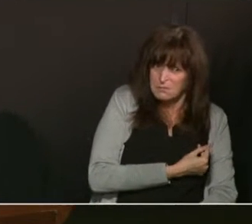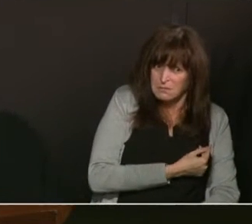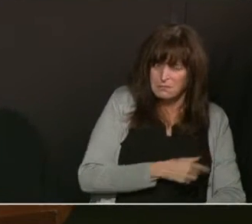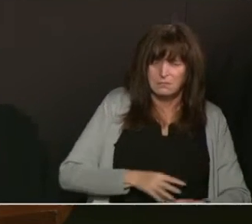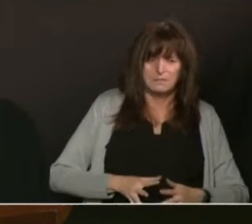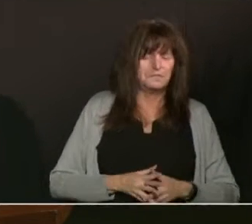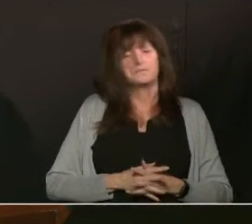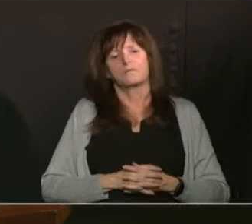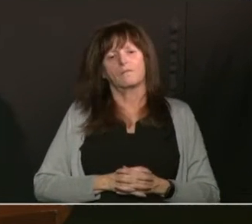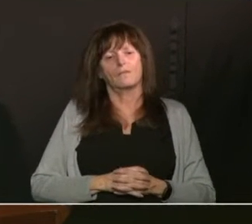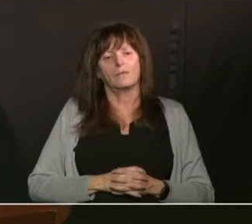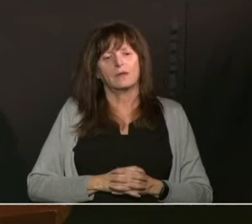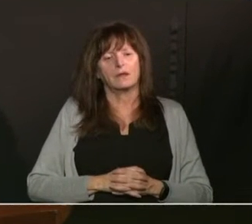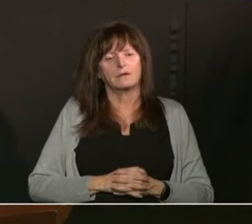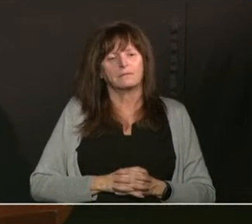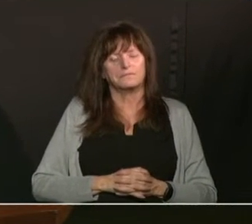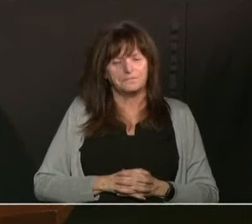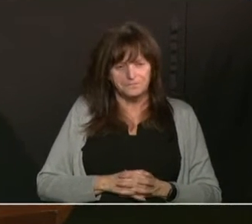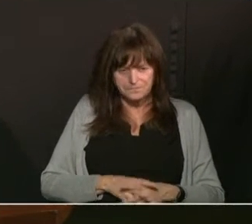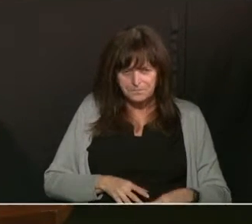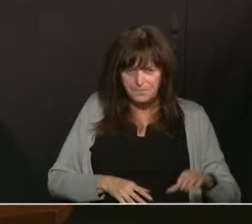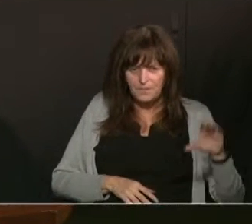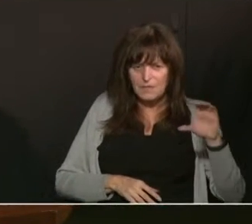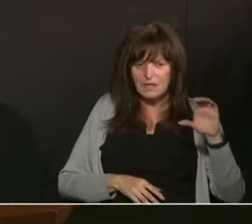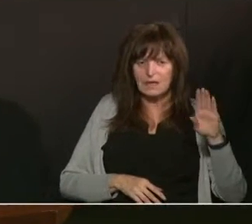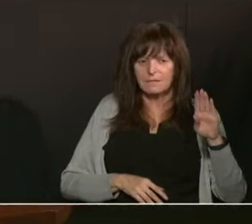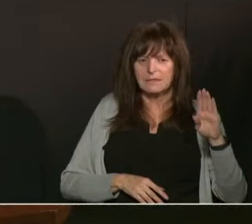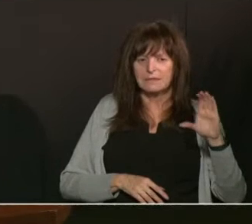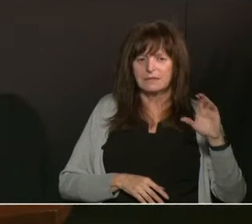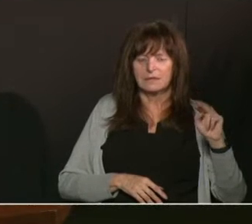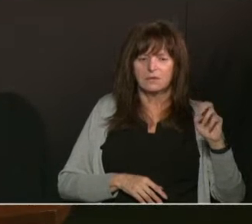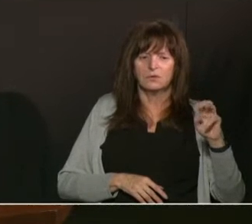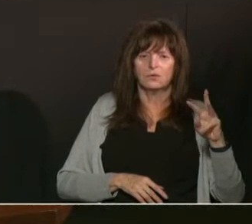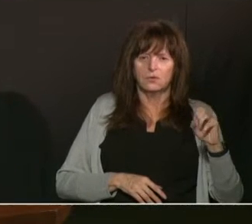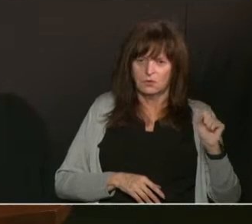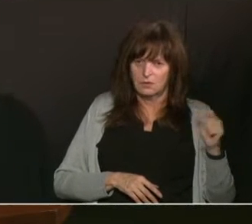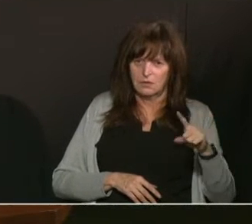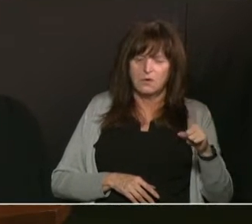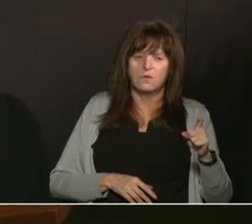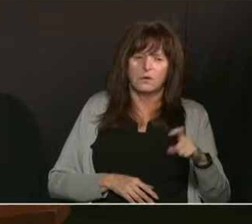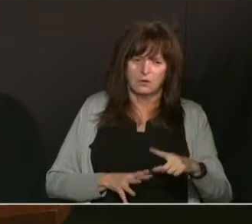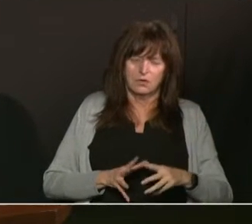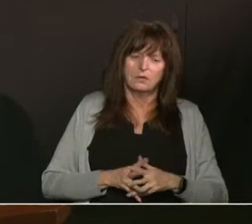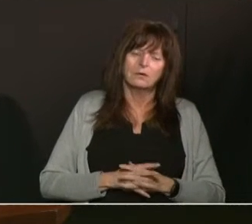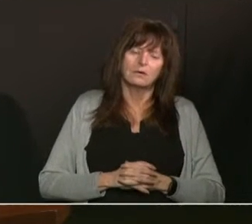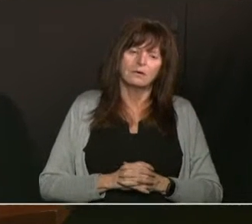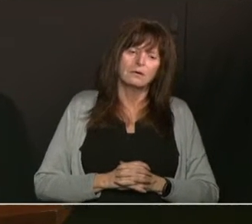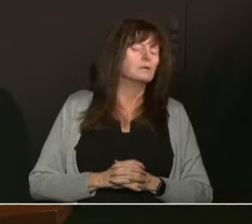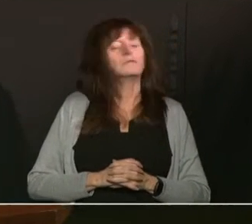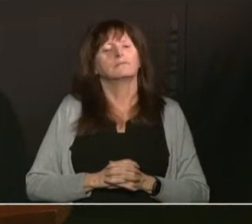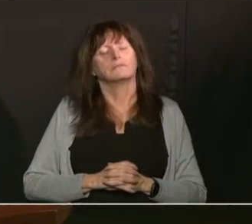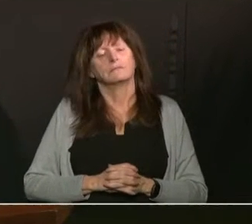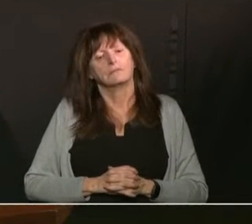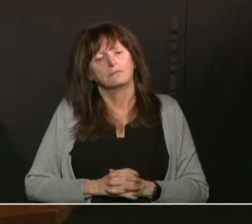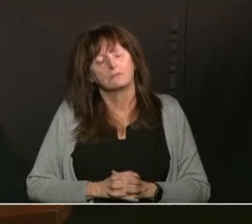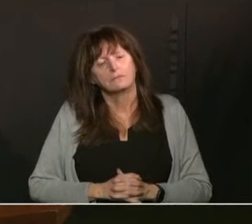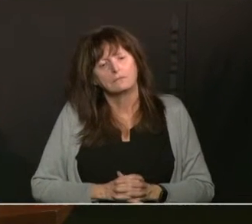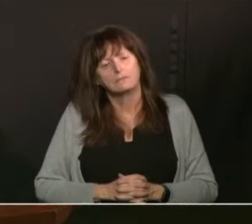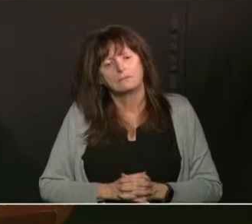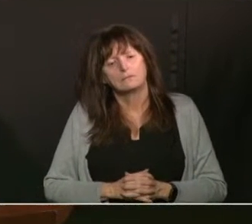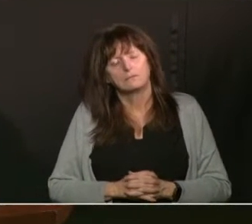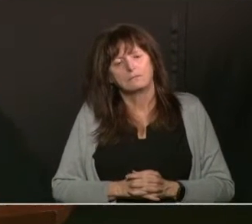at CBC News. Please go ahead. Hi, Dr. Moore. You talked a little bit earlier